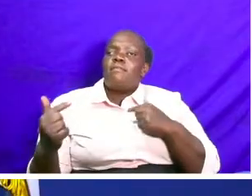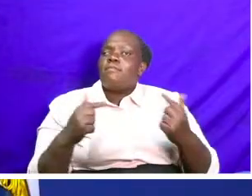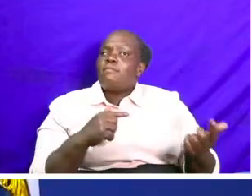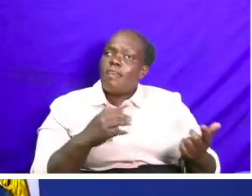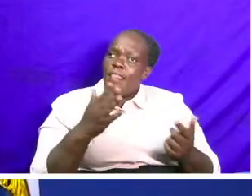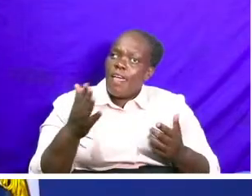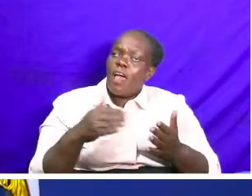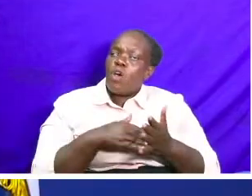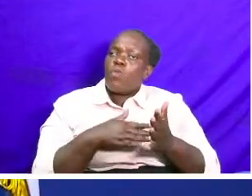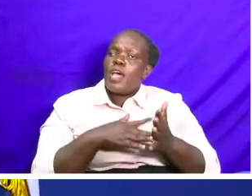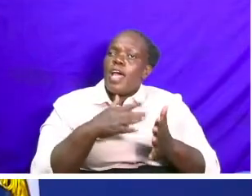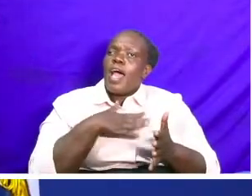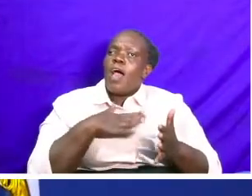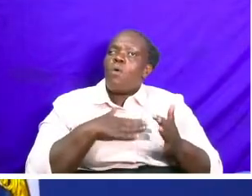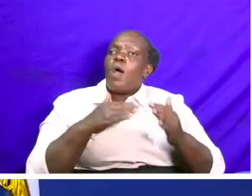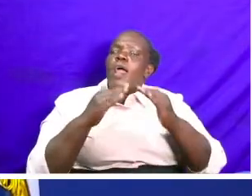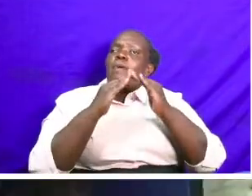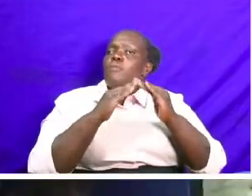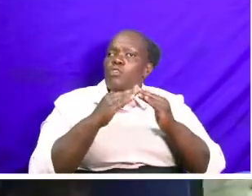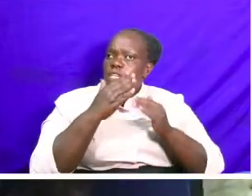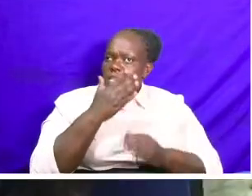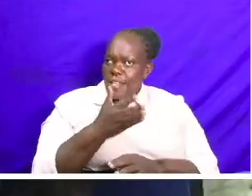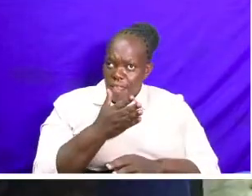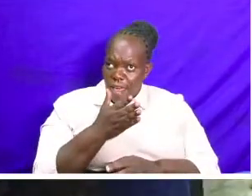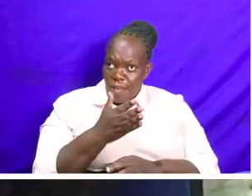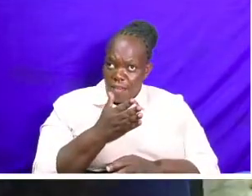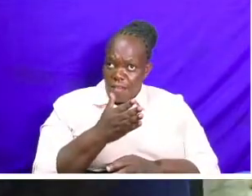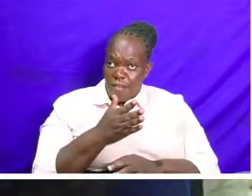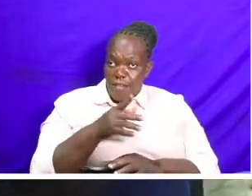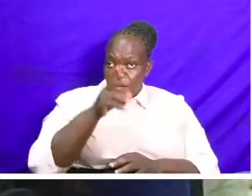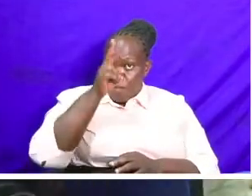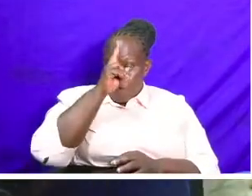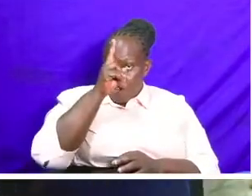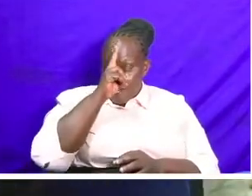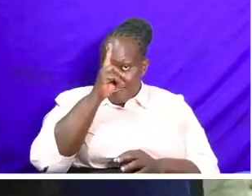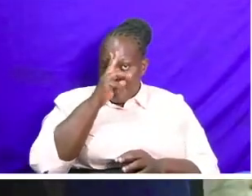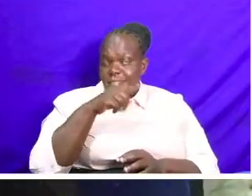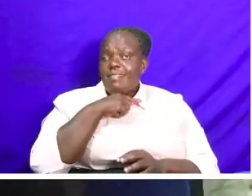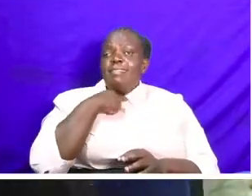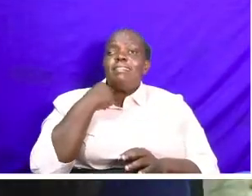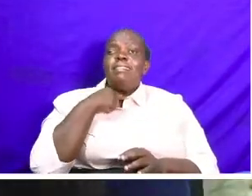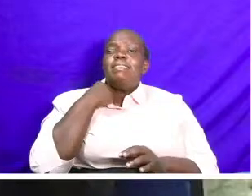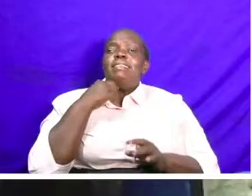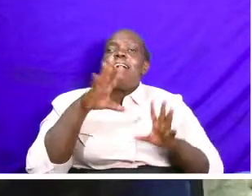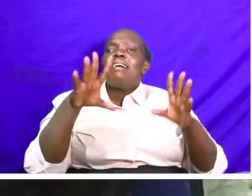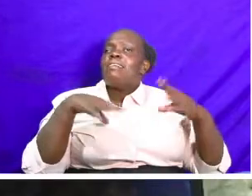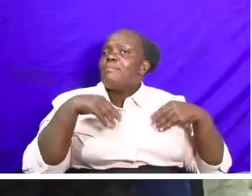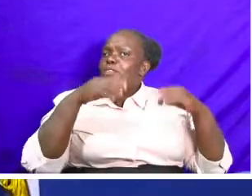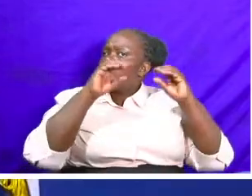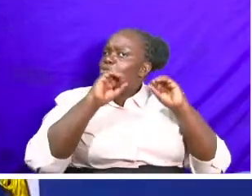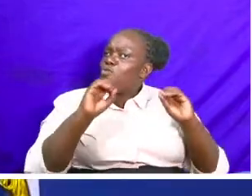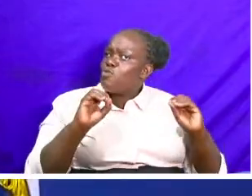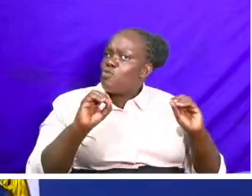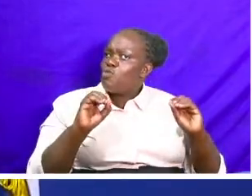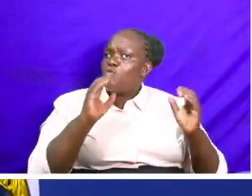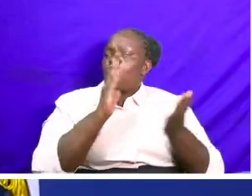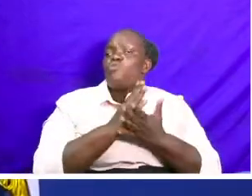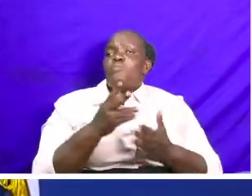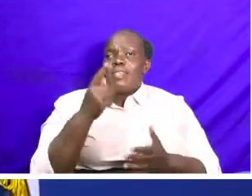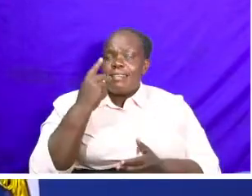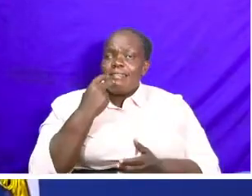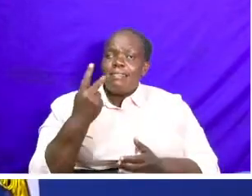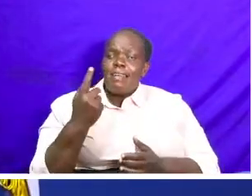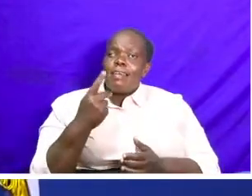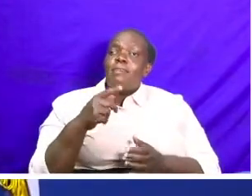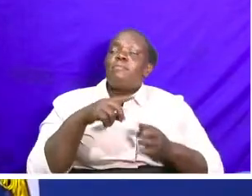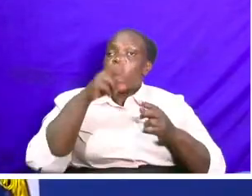thereby weakening our democracy. Police brutality is unacceptable. And let me insist,